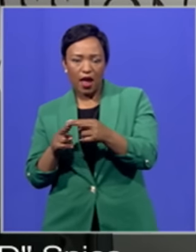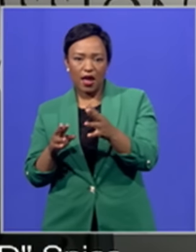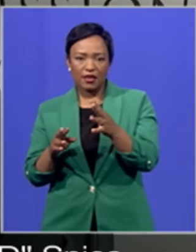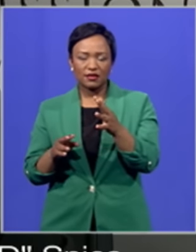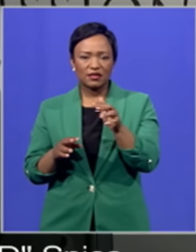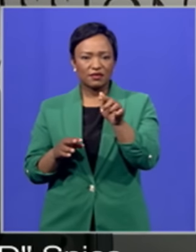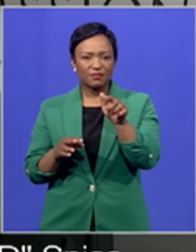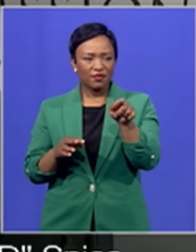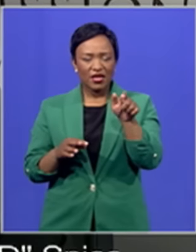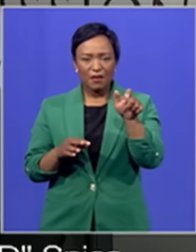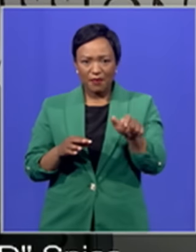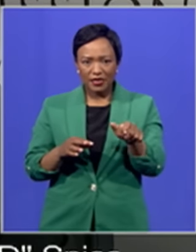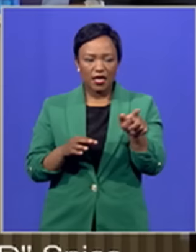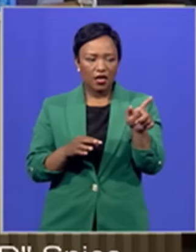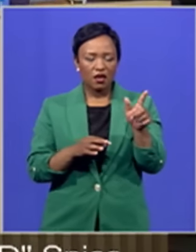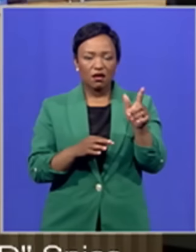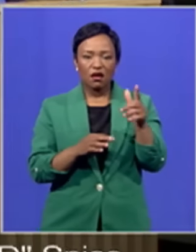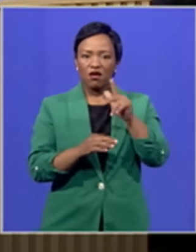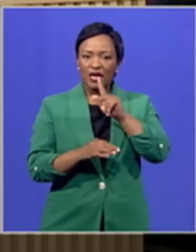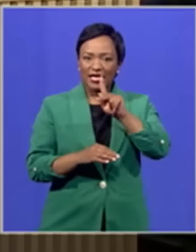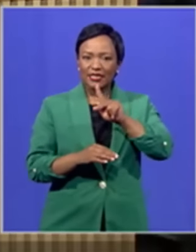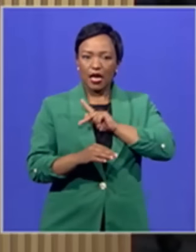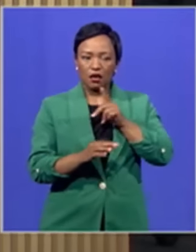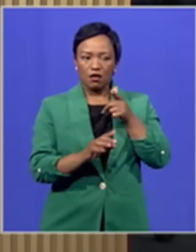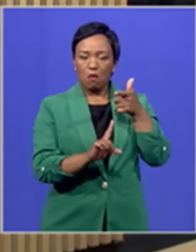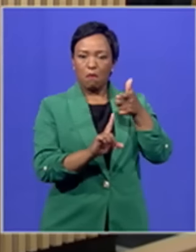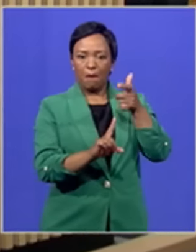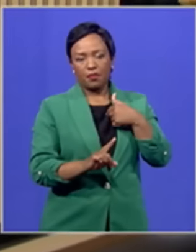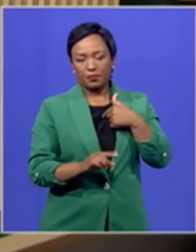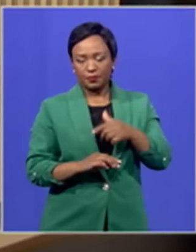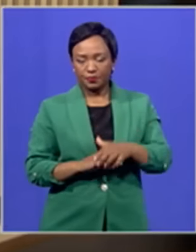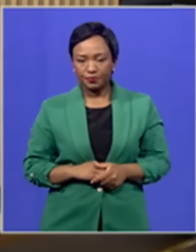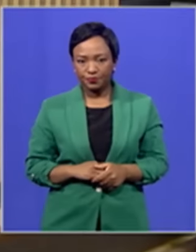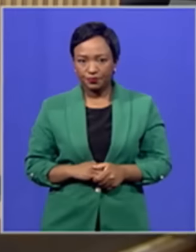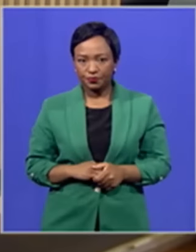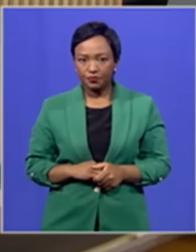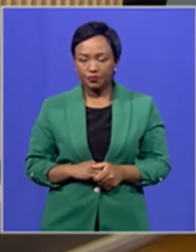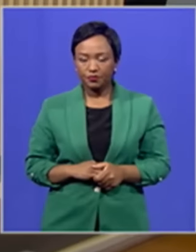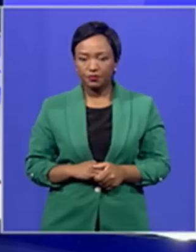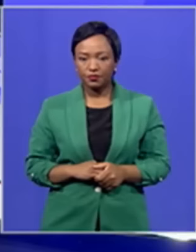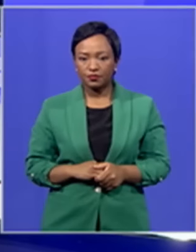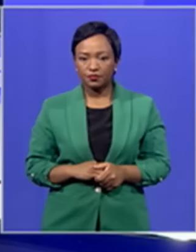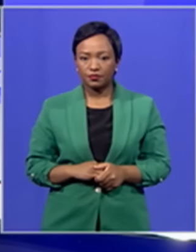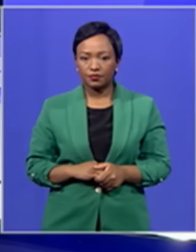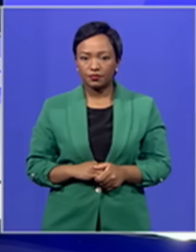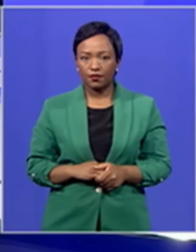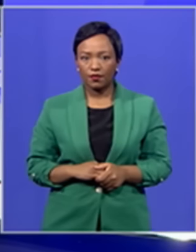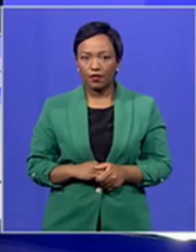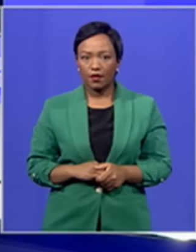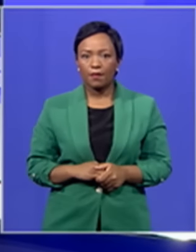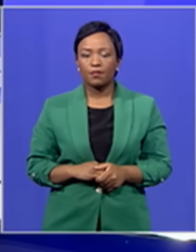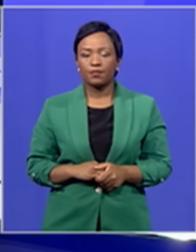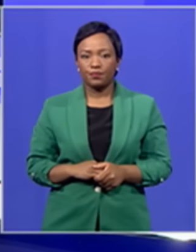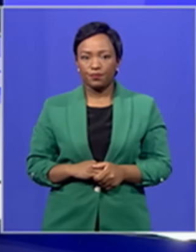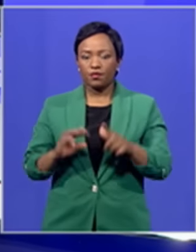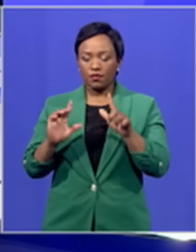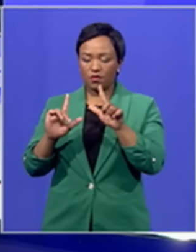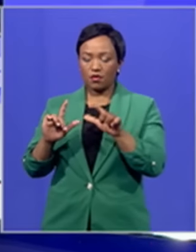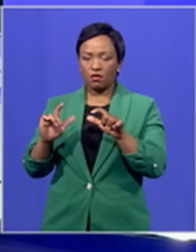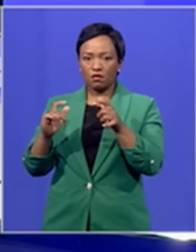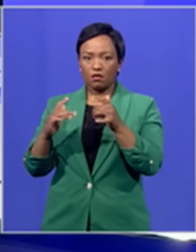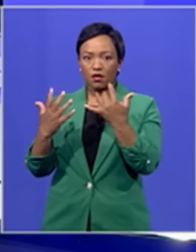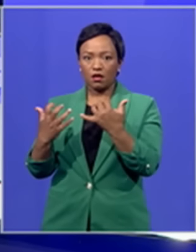a hitman from the KZN area. Ditheletšo di tšwela pele. Komiti ya Palamente yeo e